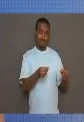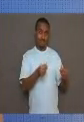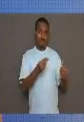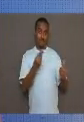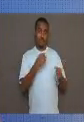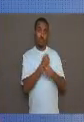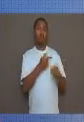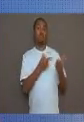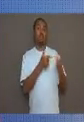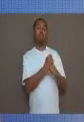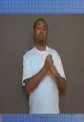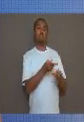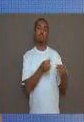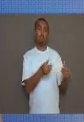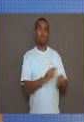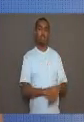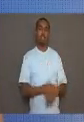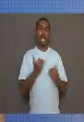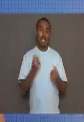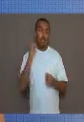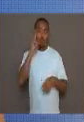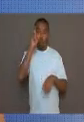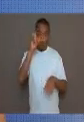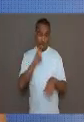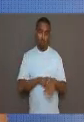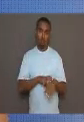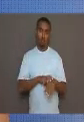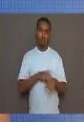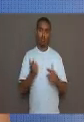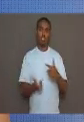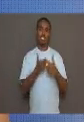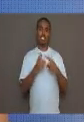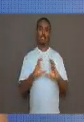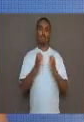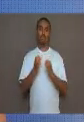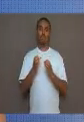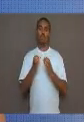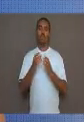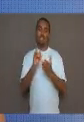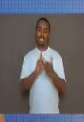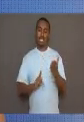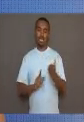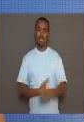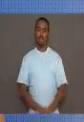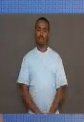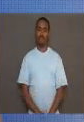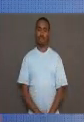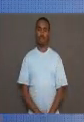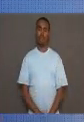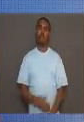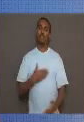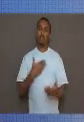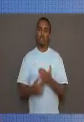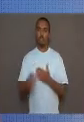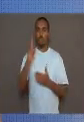to make them. We will listen once more to the second portion of the text. Here